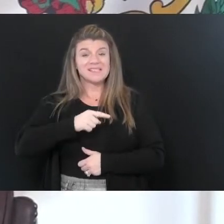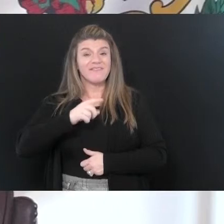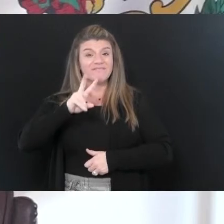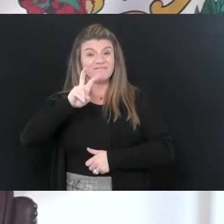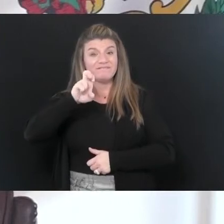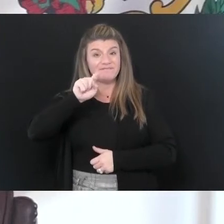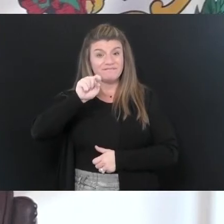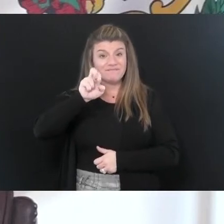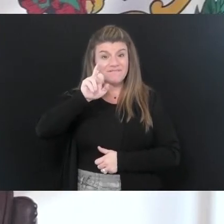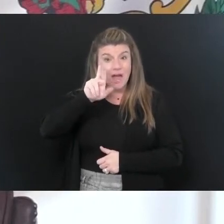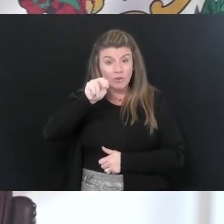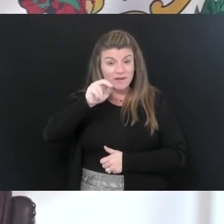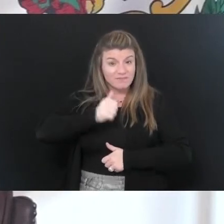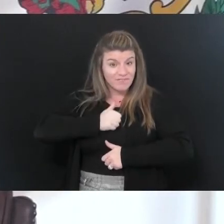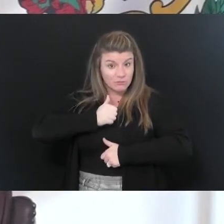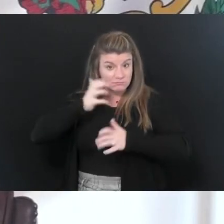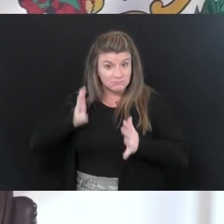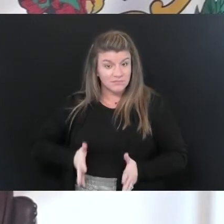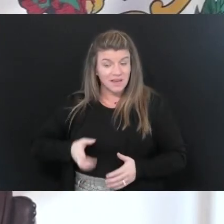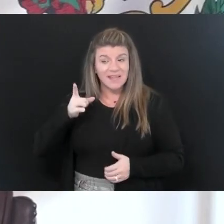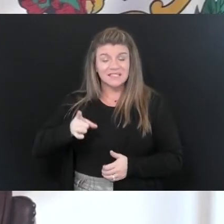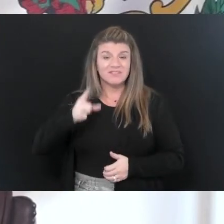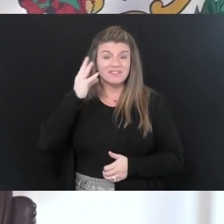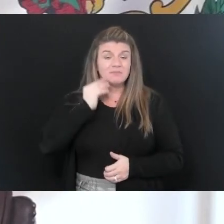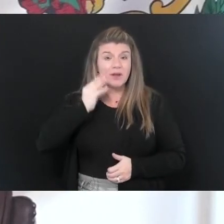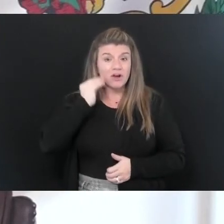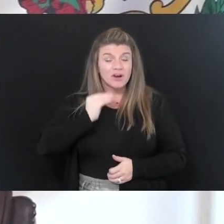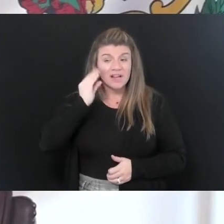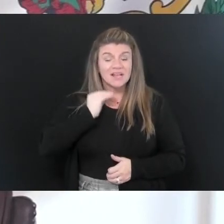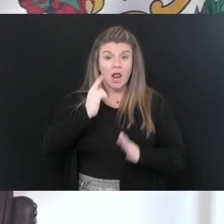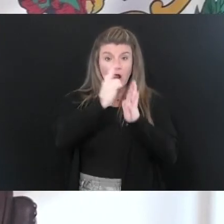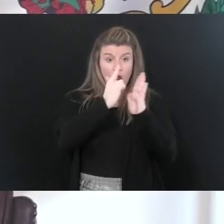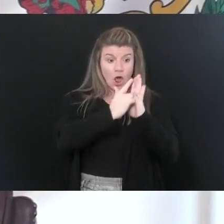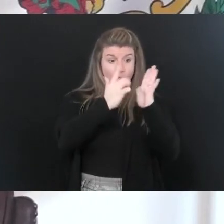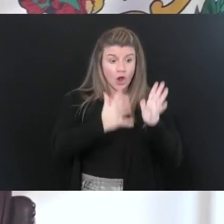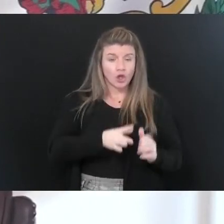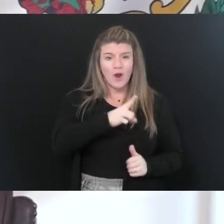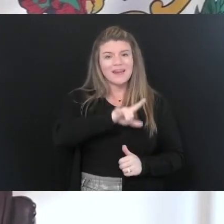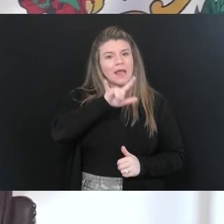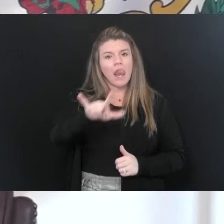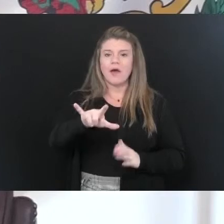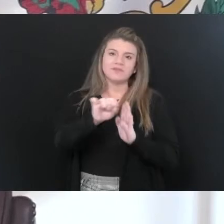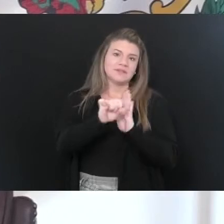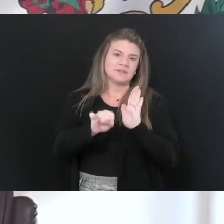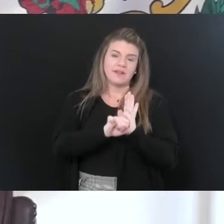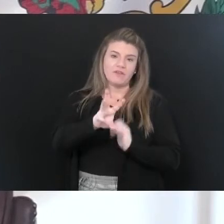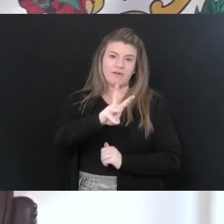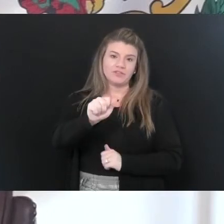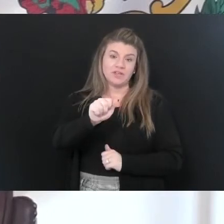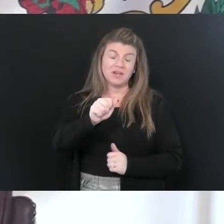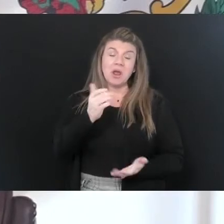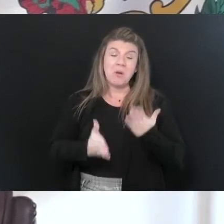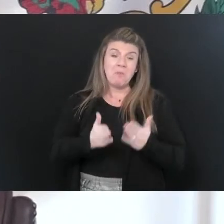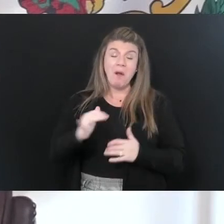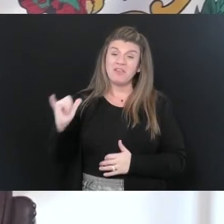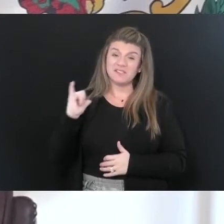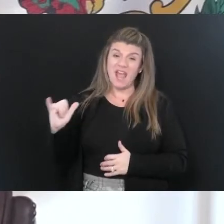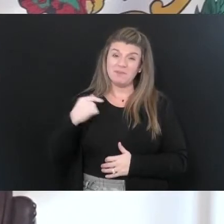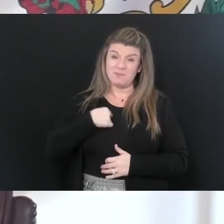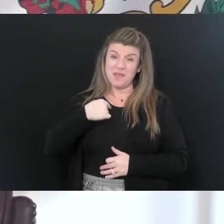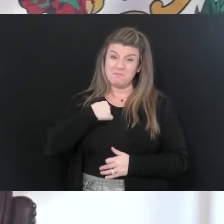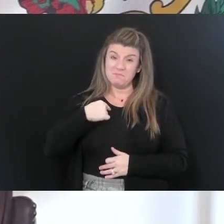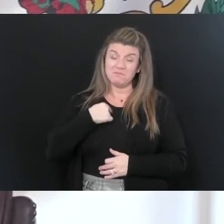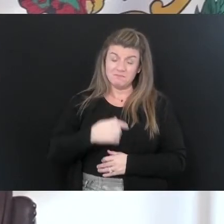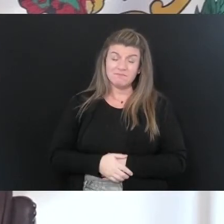veteran. And he's an experienced attorney who loves our state probably as much as I do, to tell you the